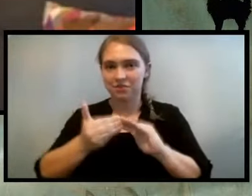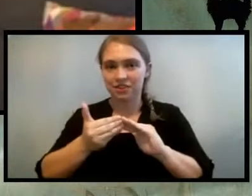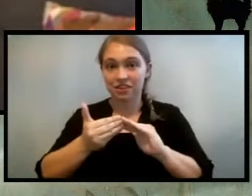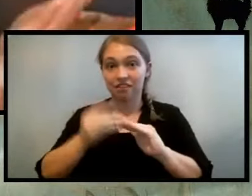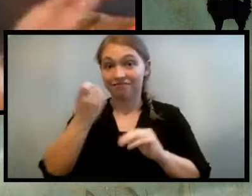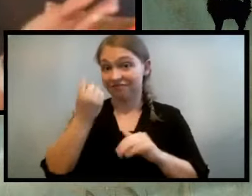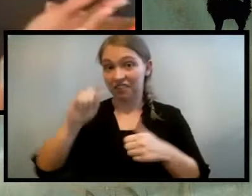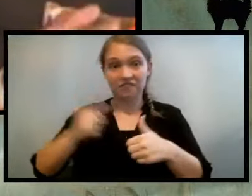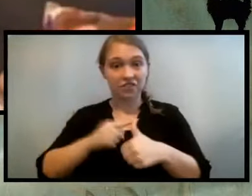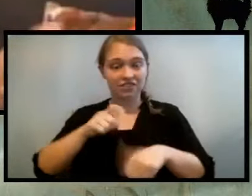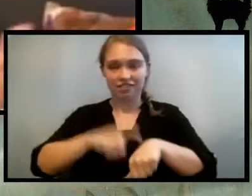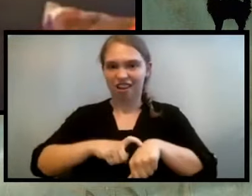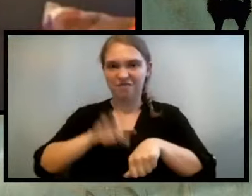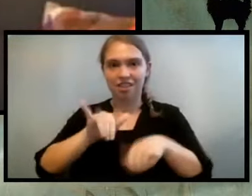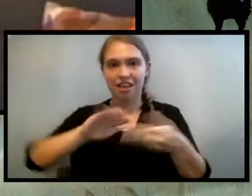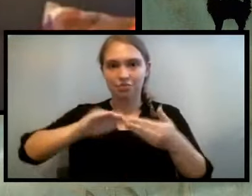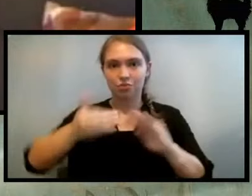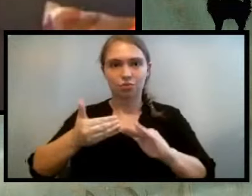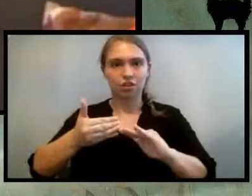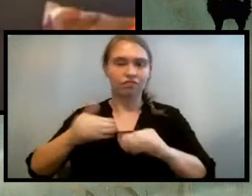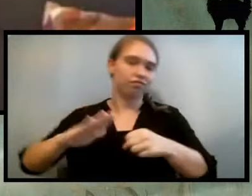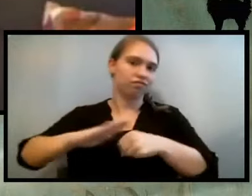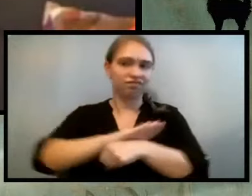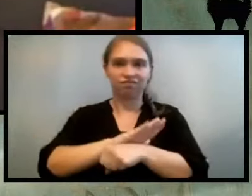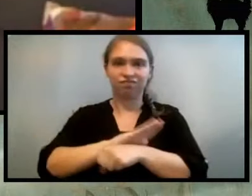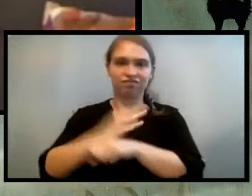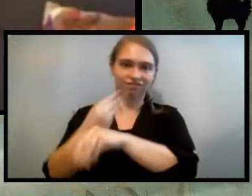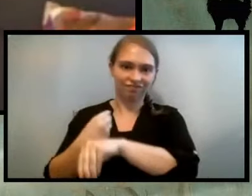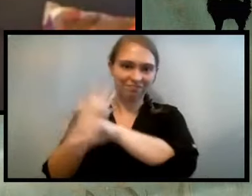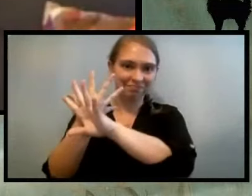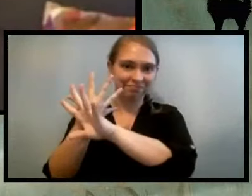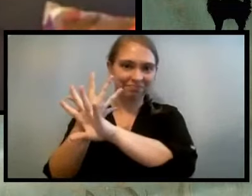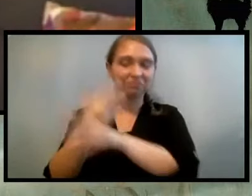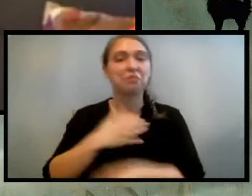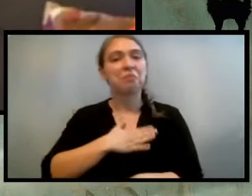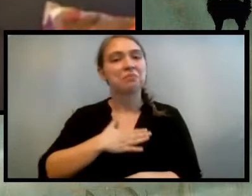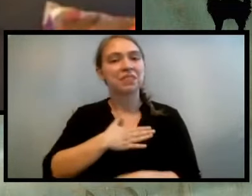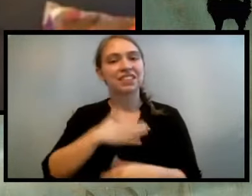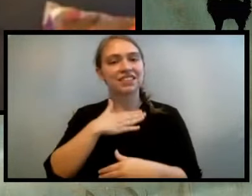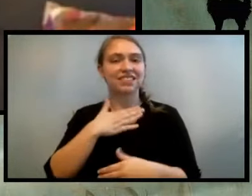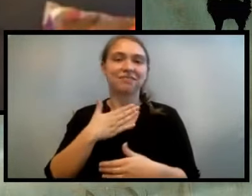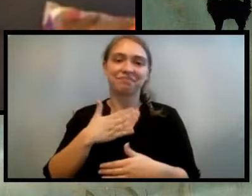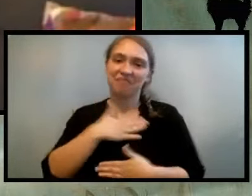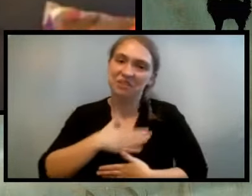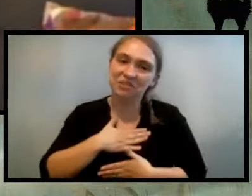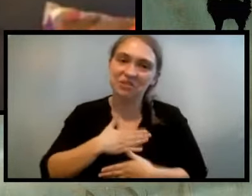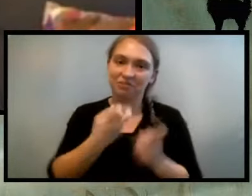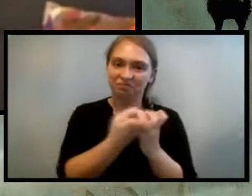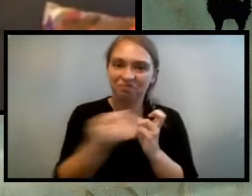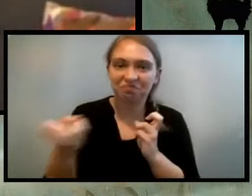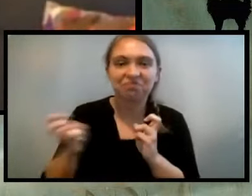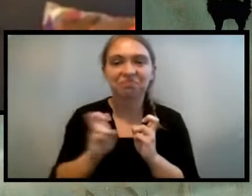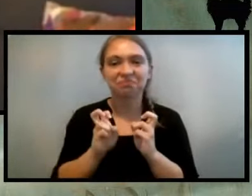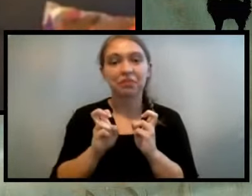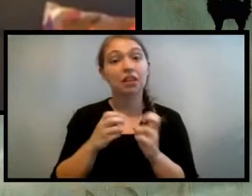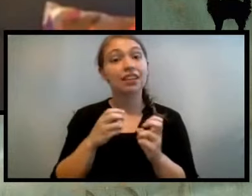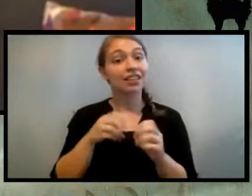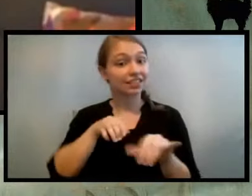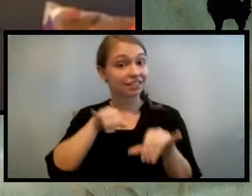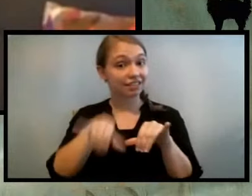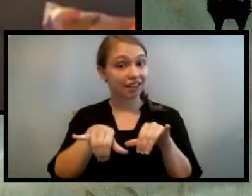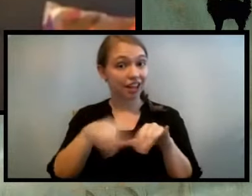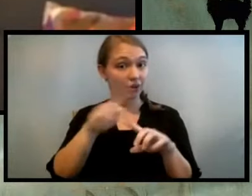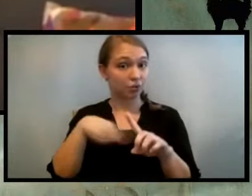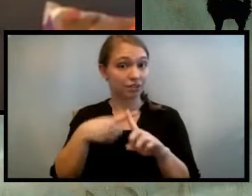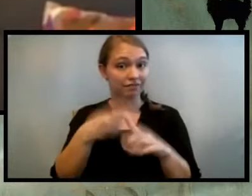community is entirely online. Please enjoy the roundtable and stay after for a moderated